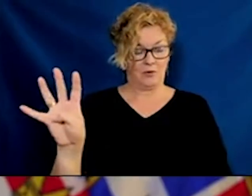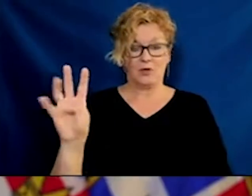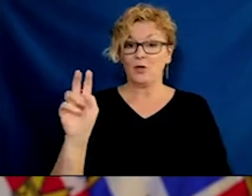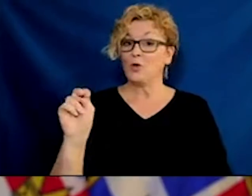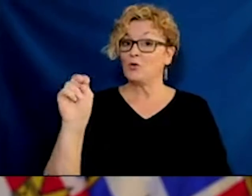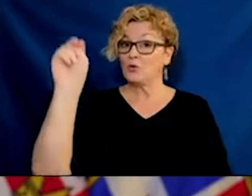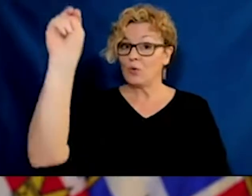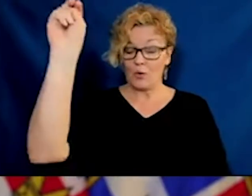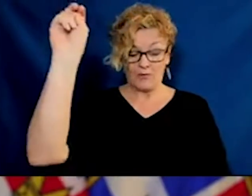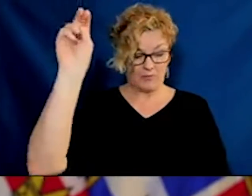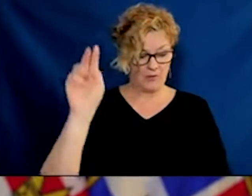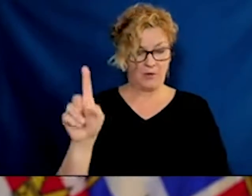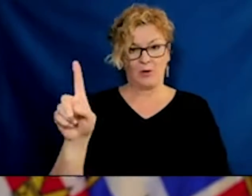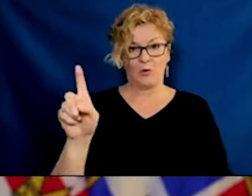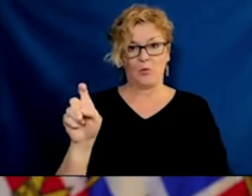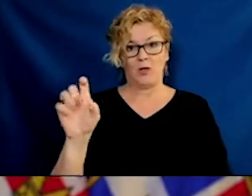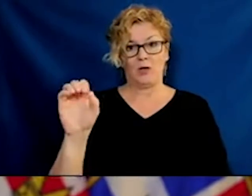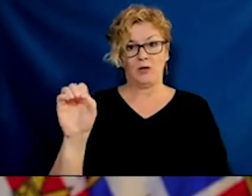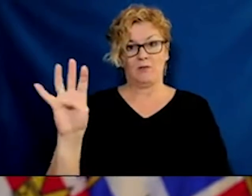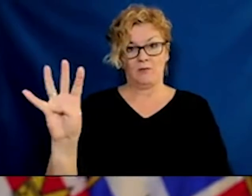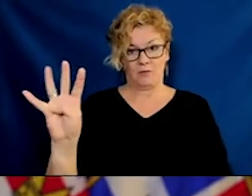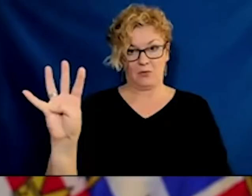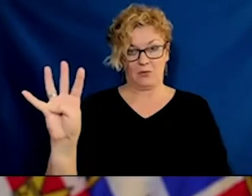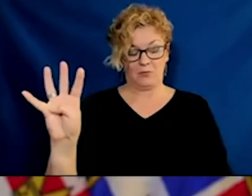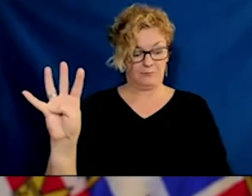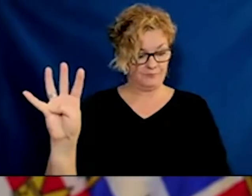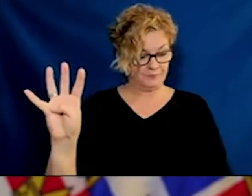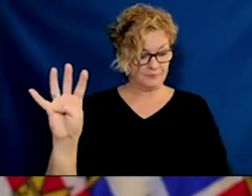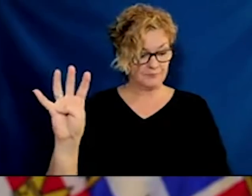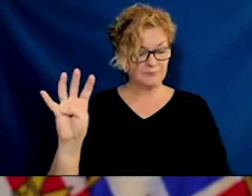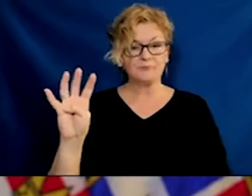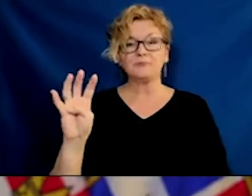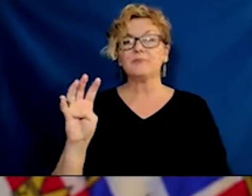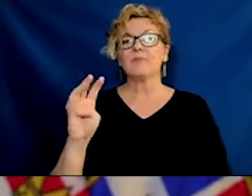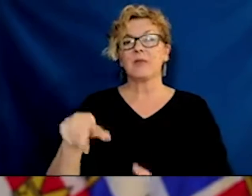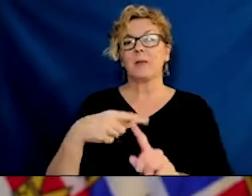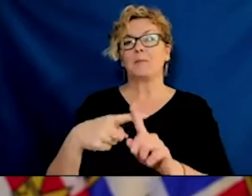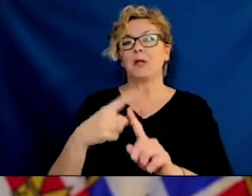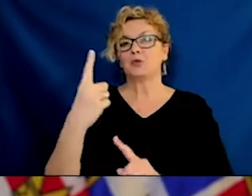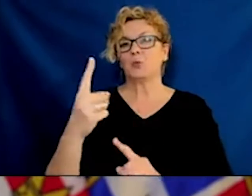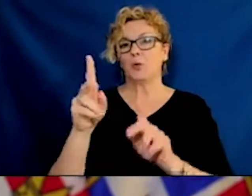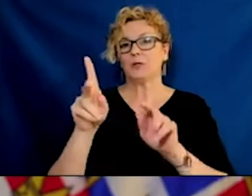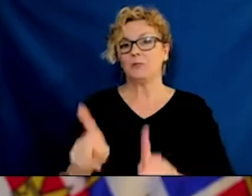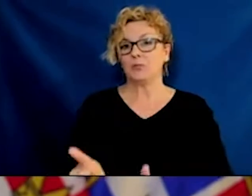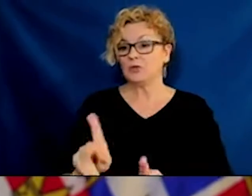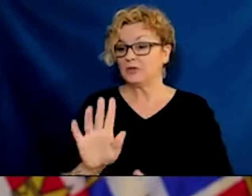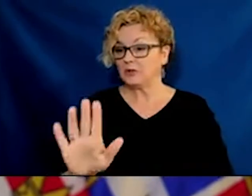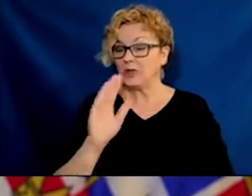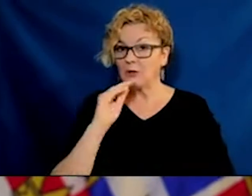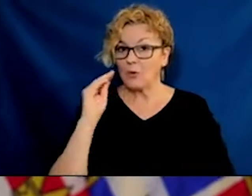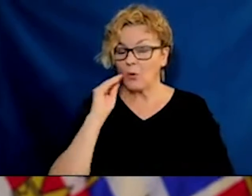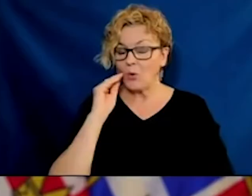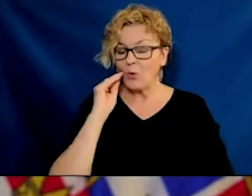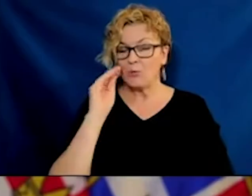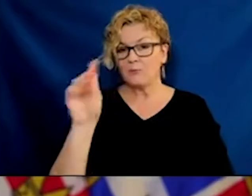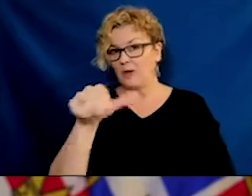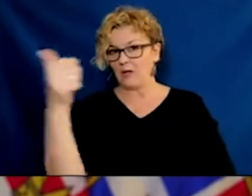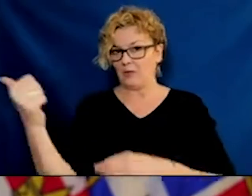Region, and 1 person was a case who normally resides outside of Canada. We now have